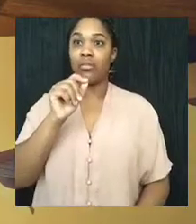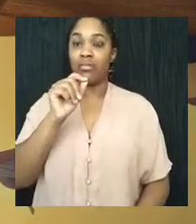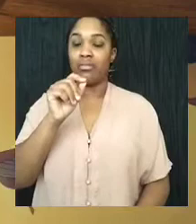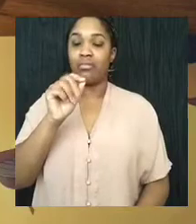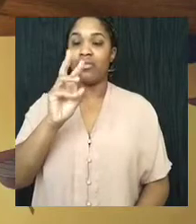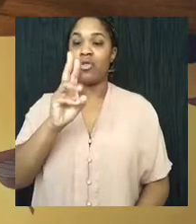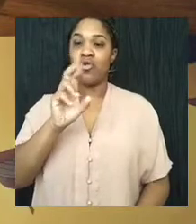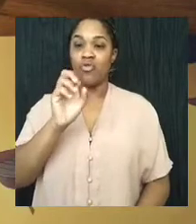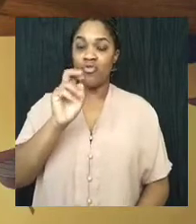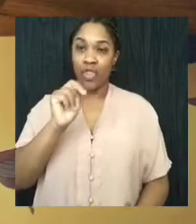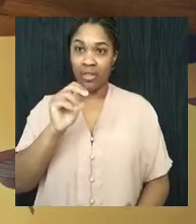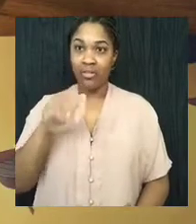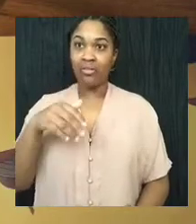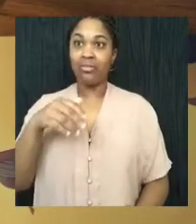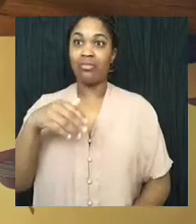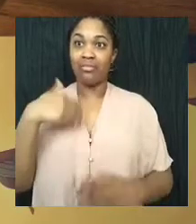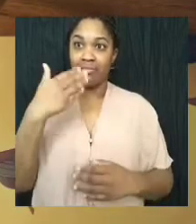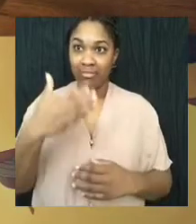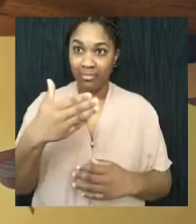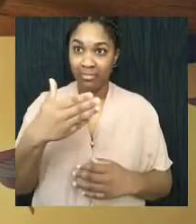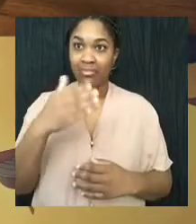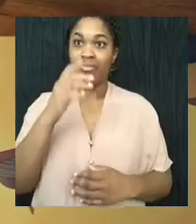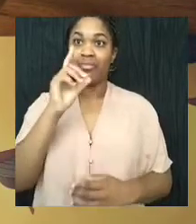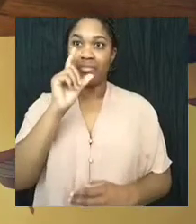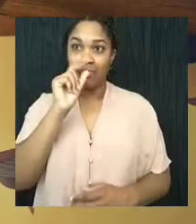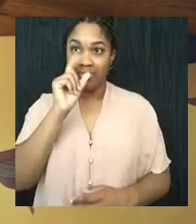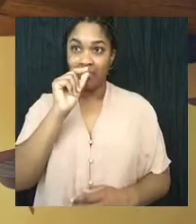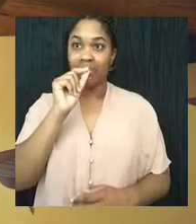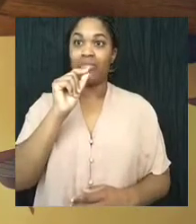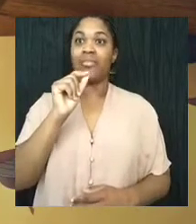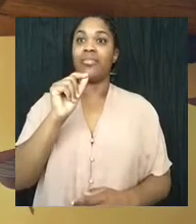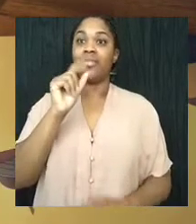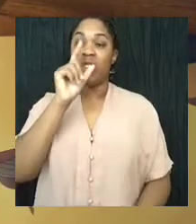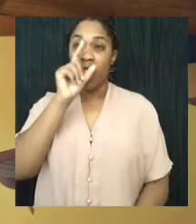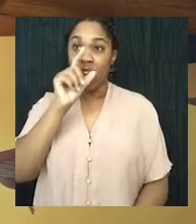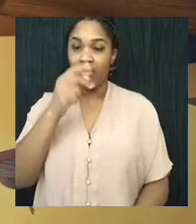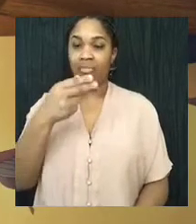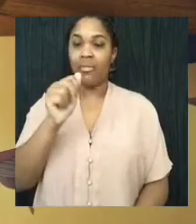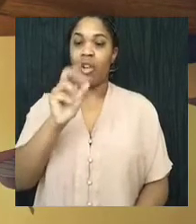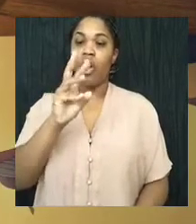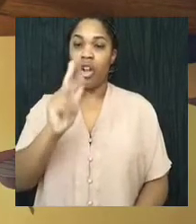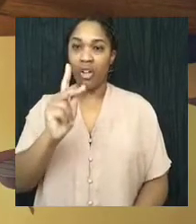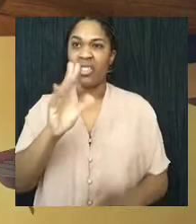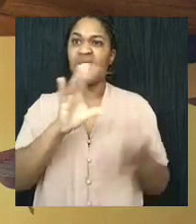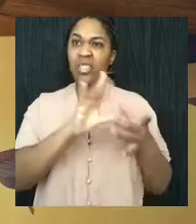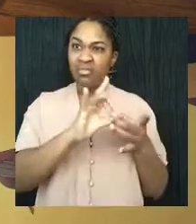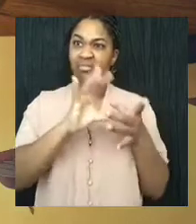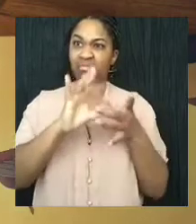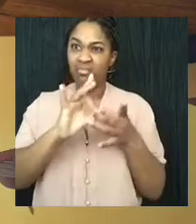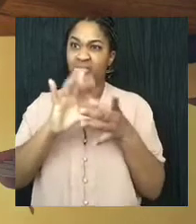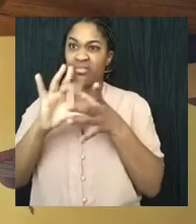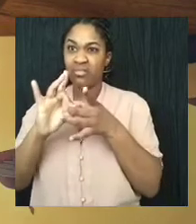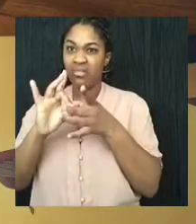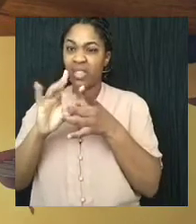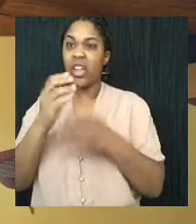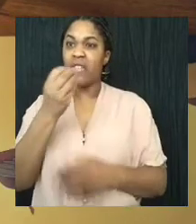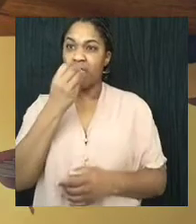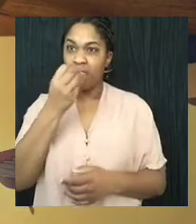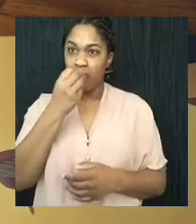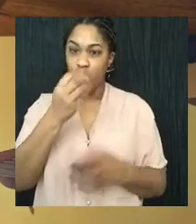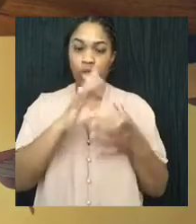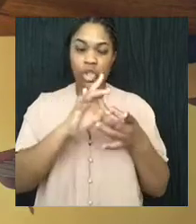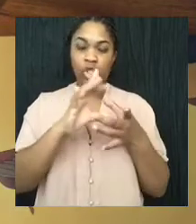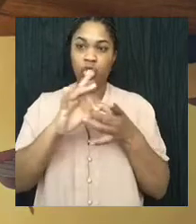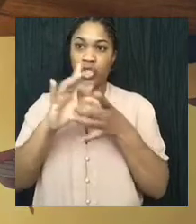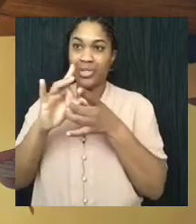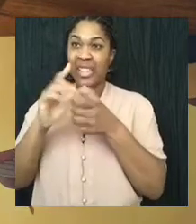linked. Together, they form a food chain. Each is a link in the